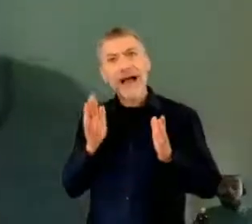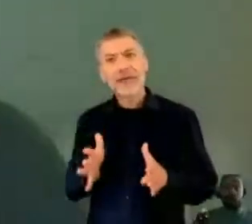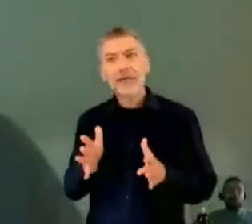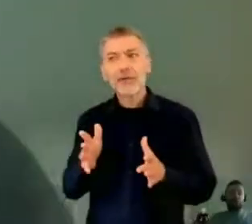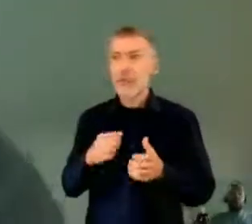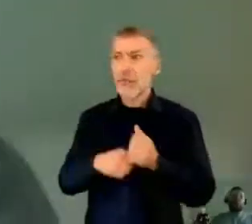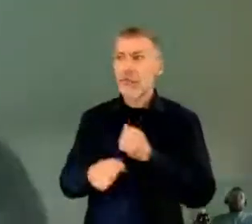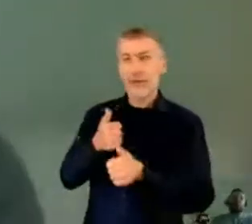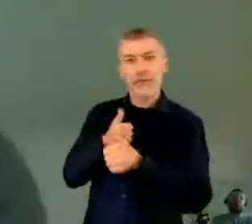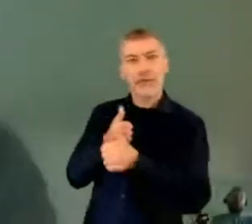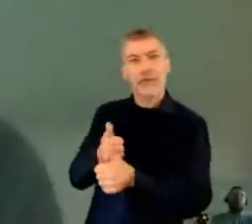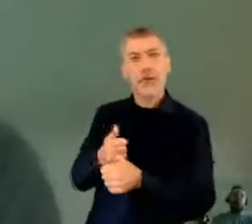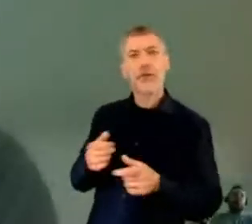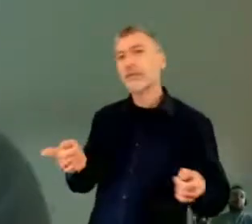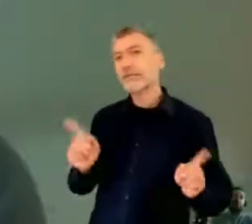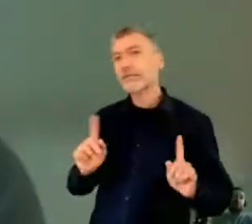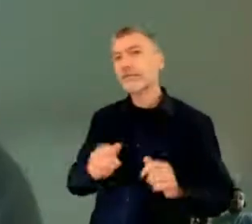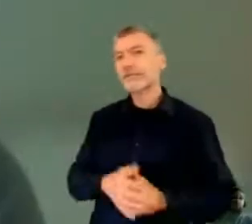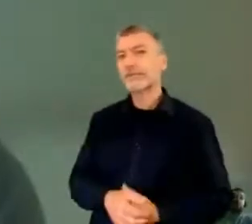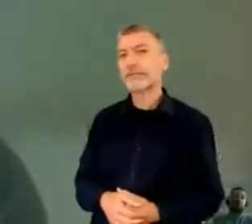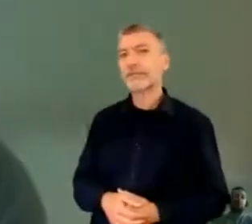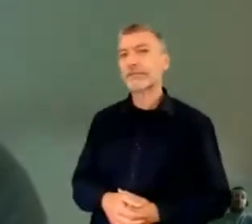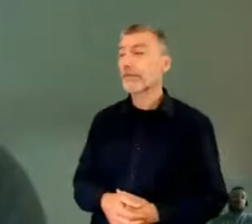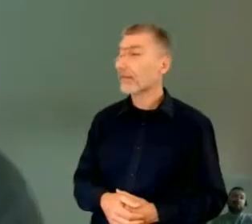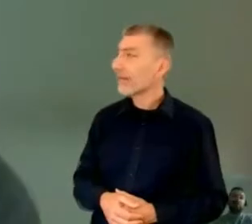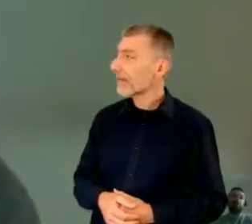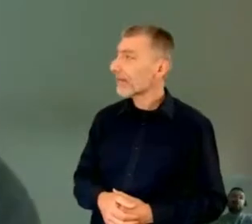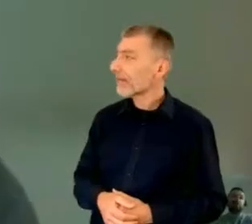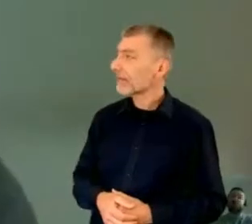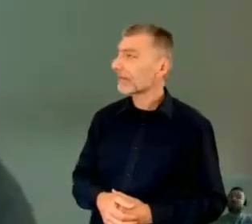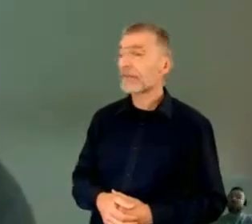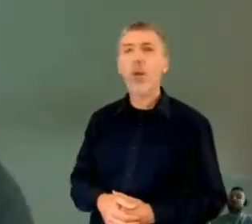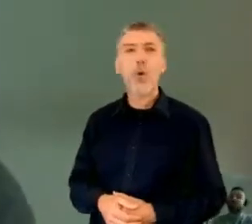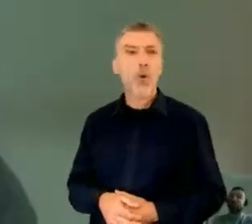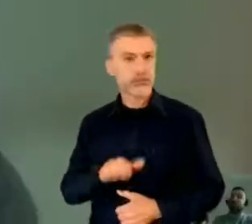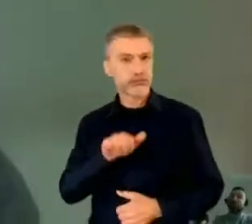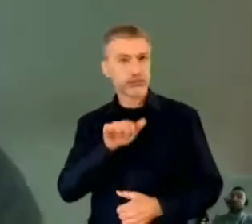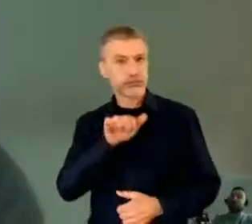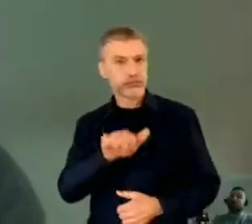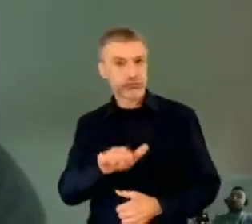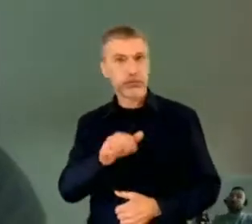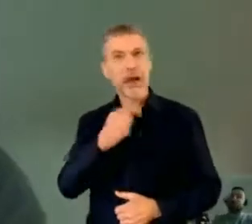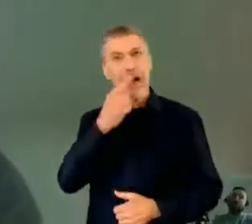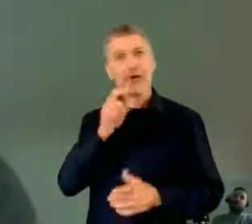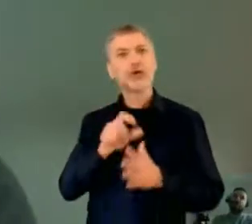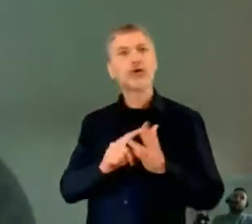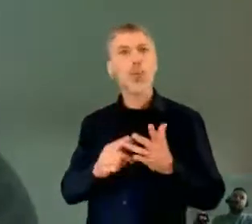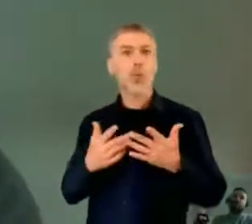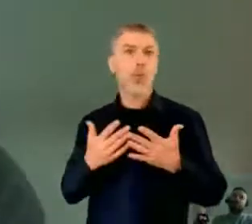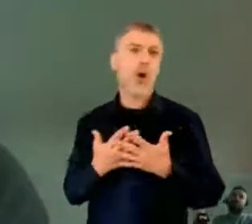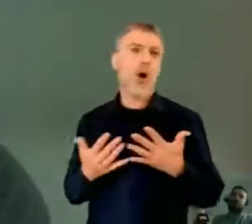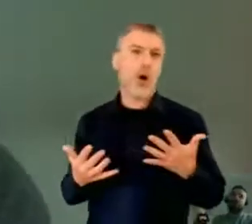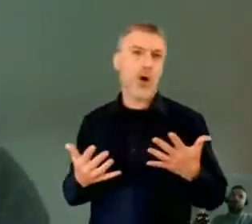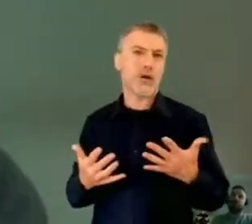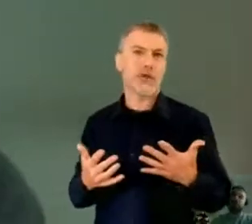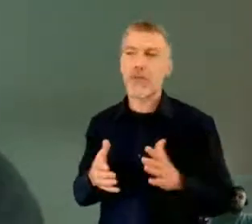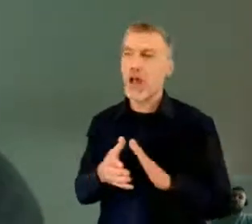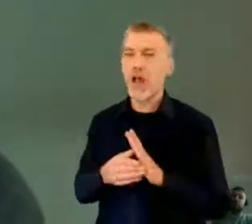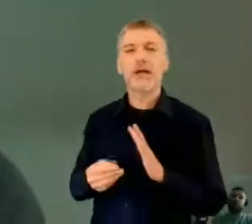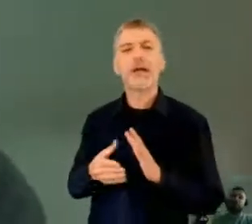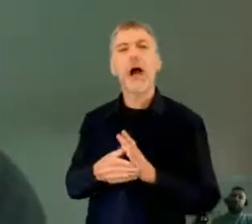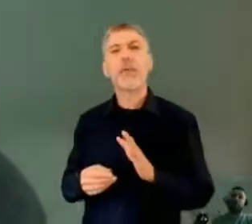Oh, absolutely massive. So people can do a lot of things. So, for example, the UK is already on the path